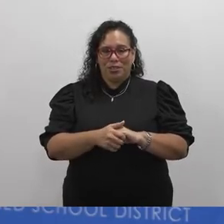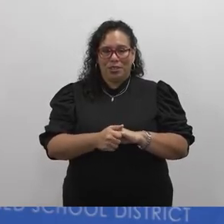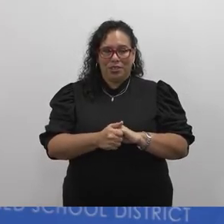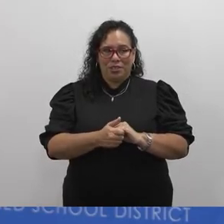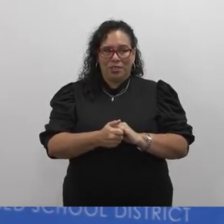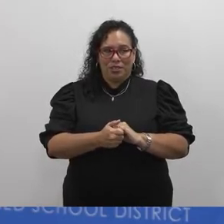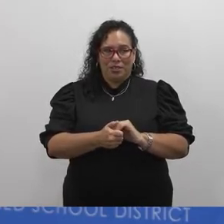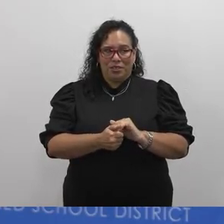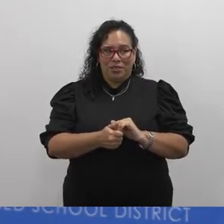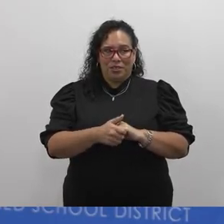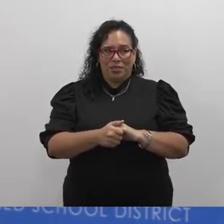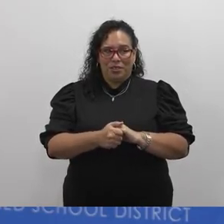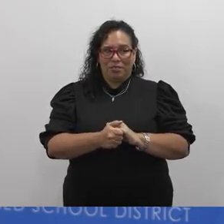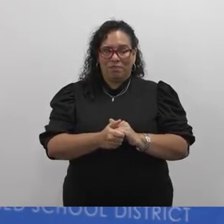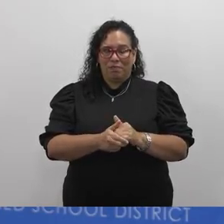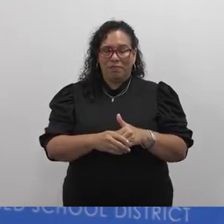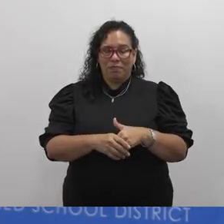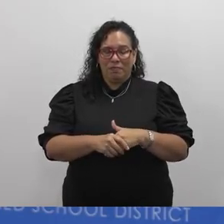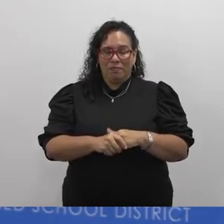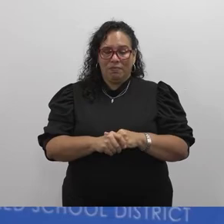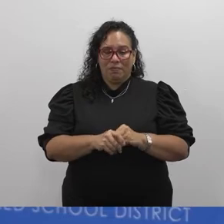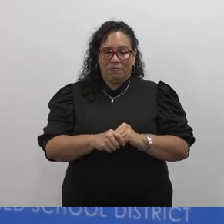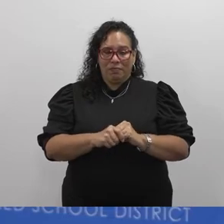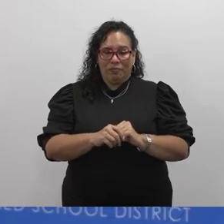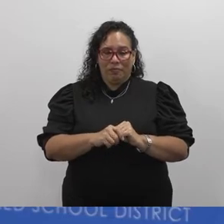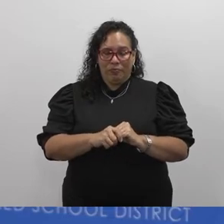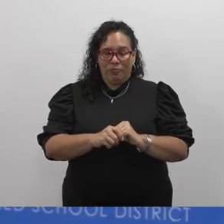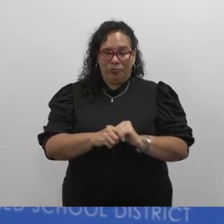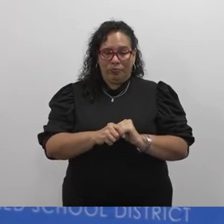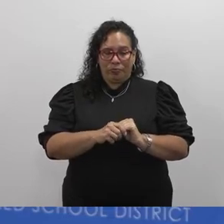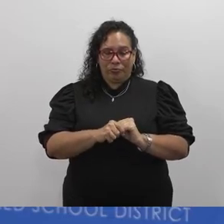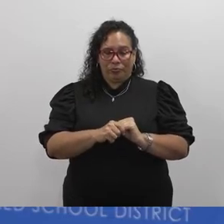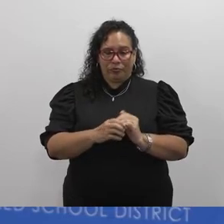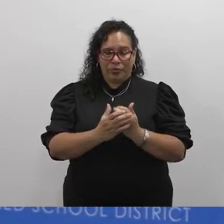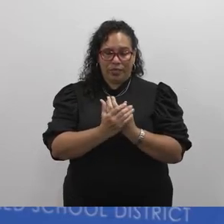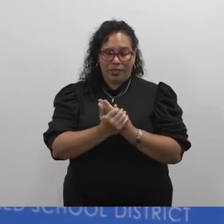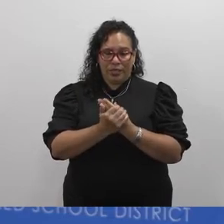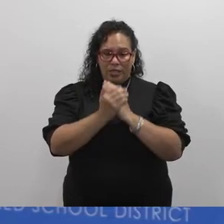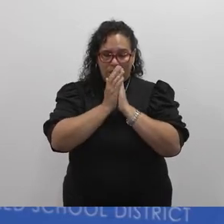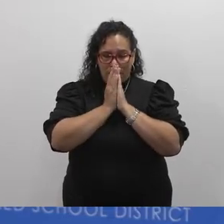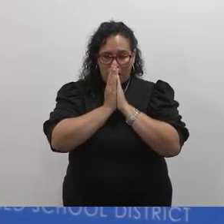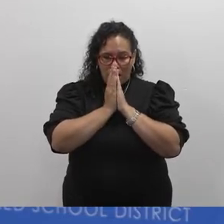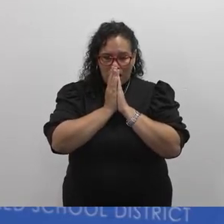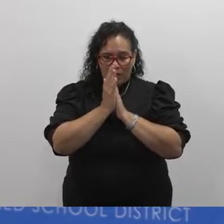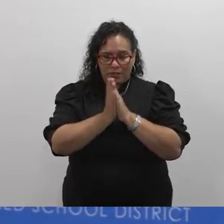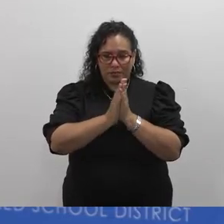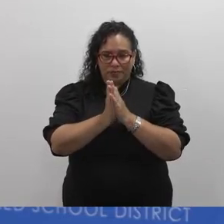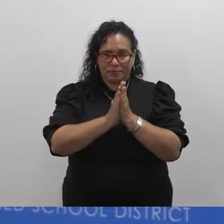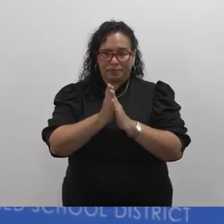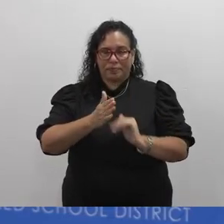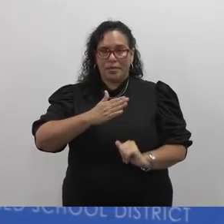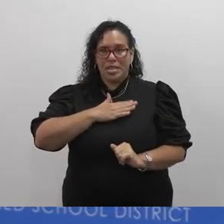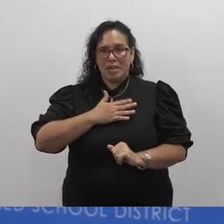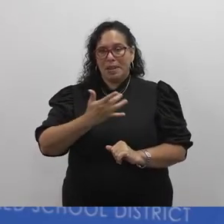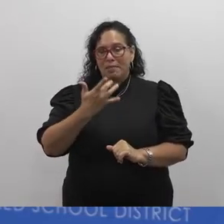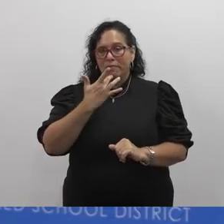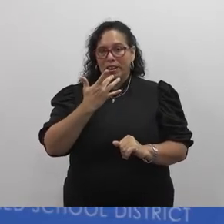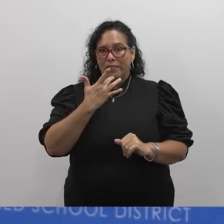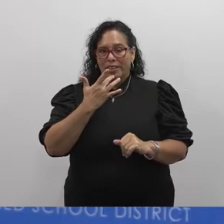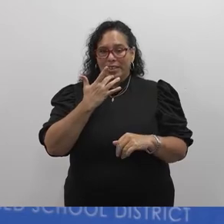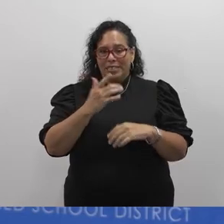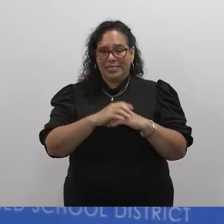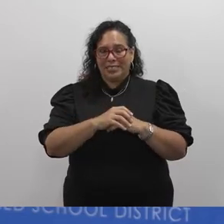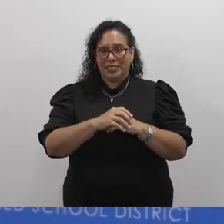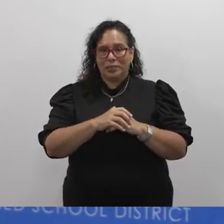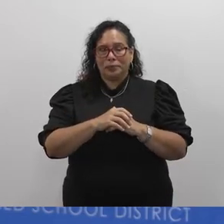it. One of the things that worked for me this time, although it's still, my preference is not to have it as close to our